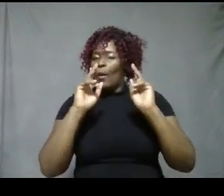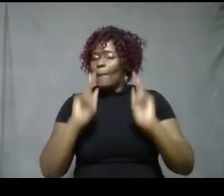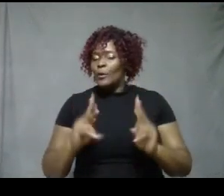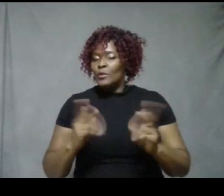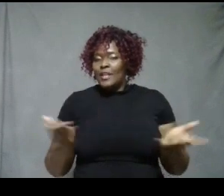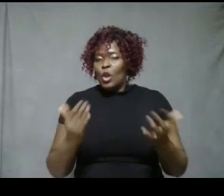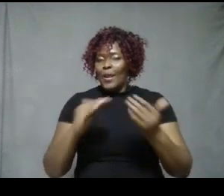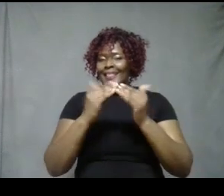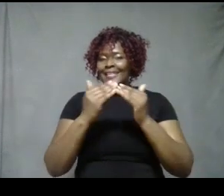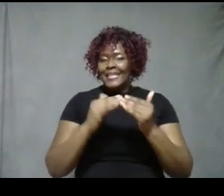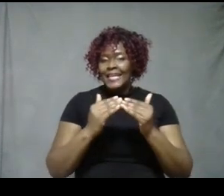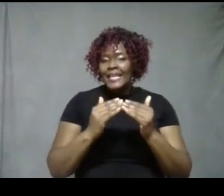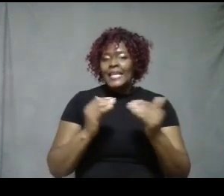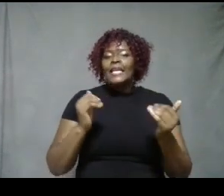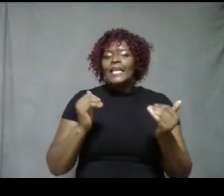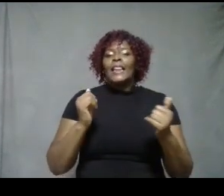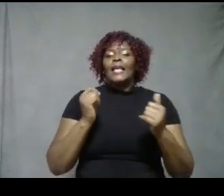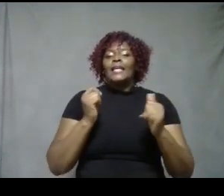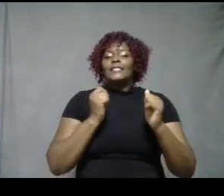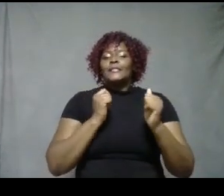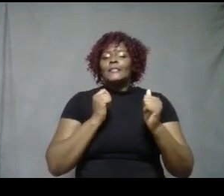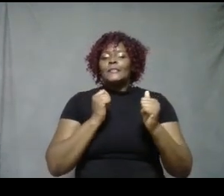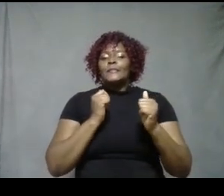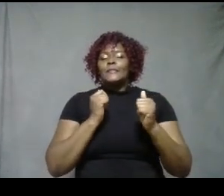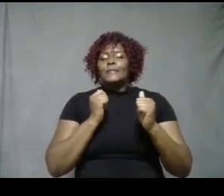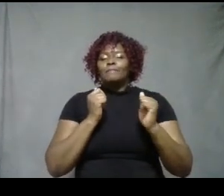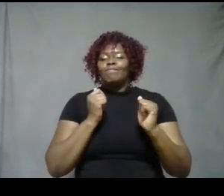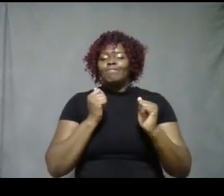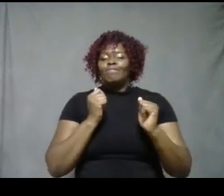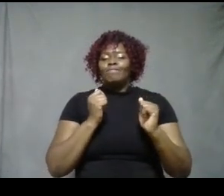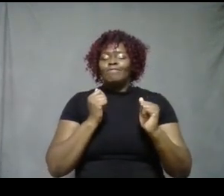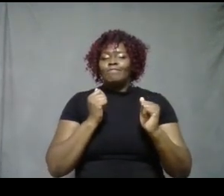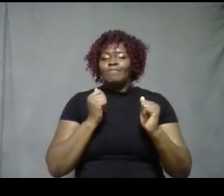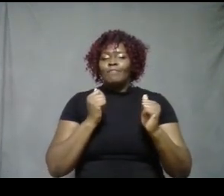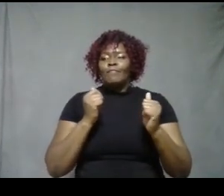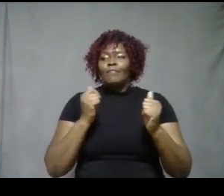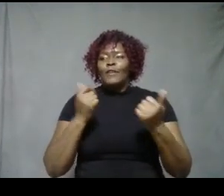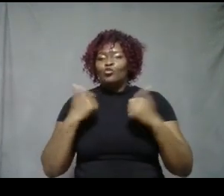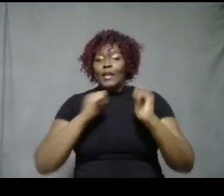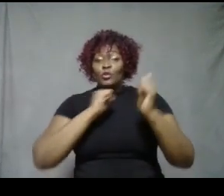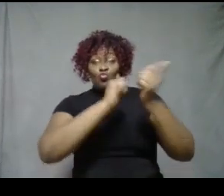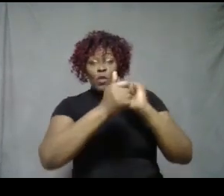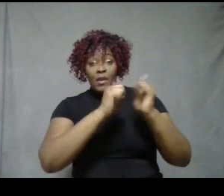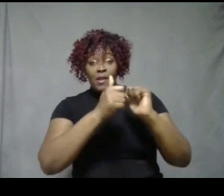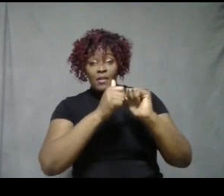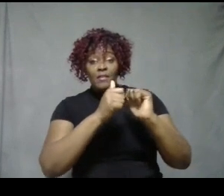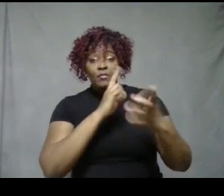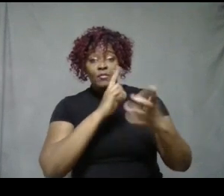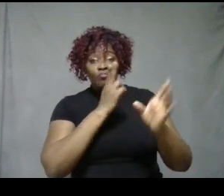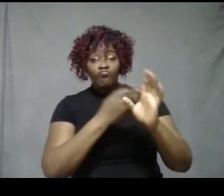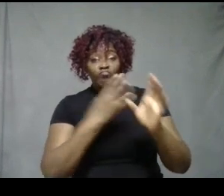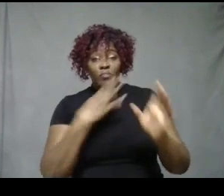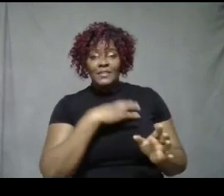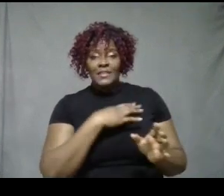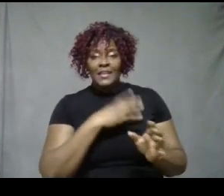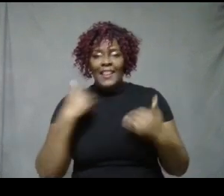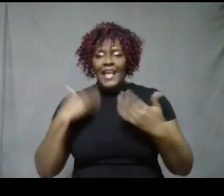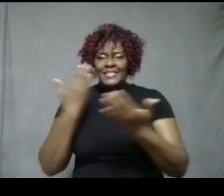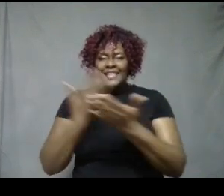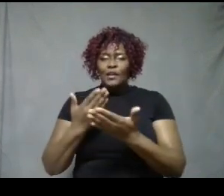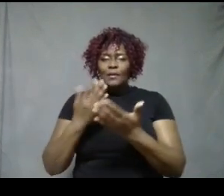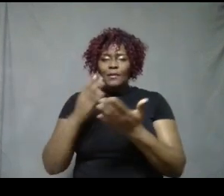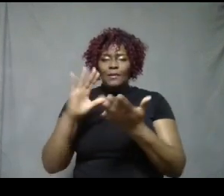to run for office with documents that are not proven. And we all know the consequences